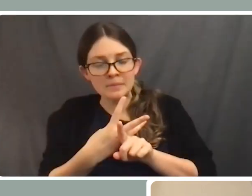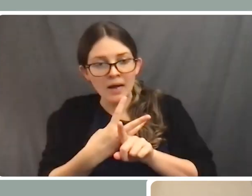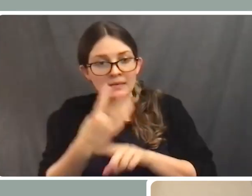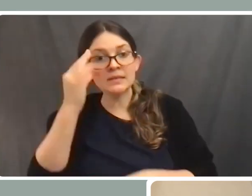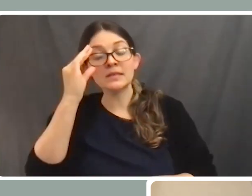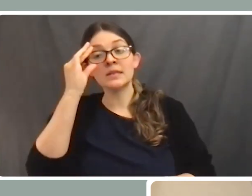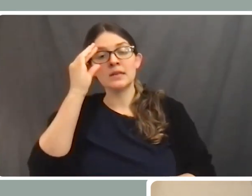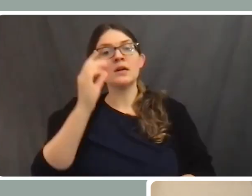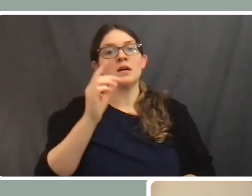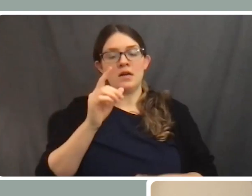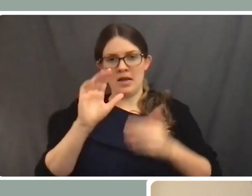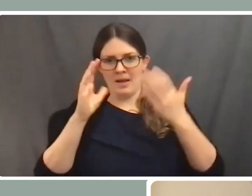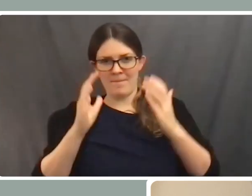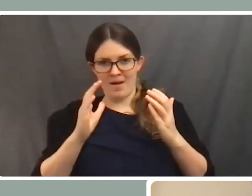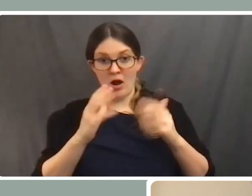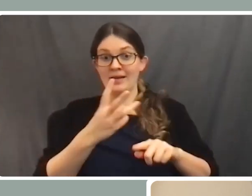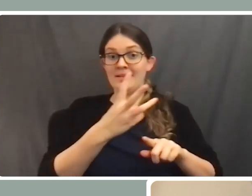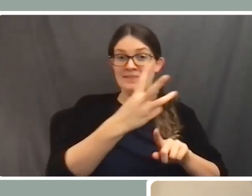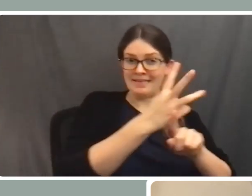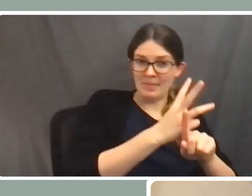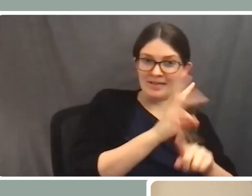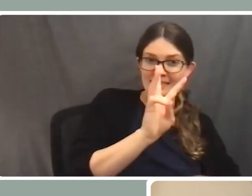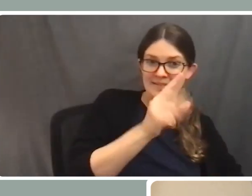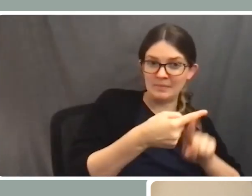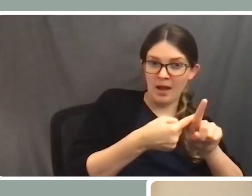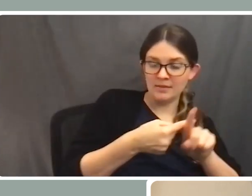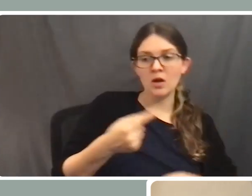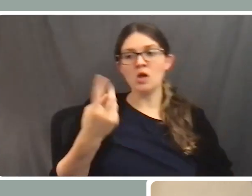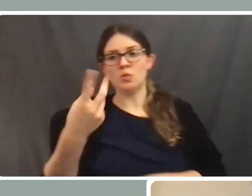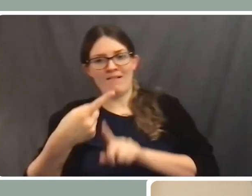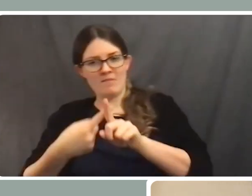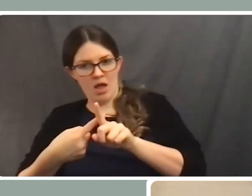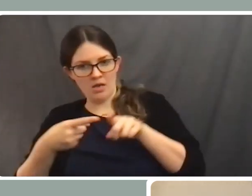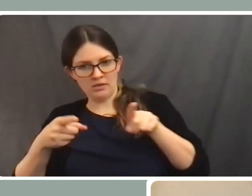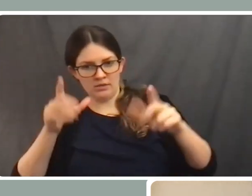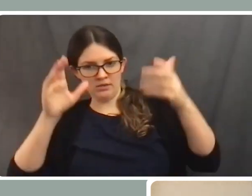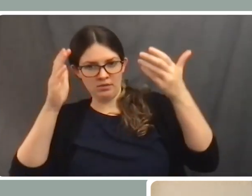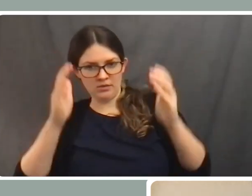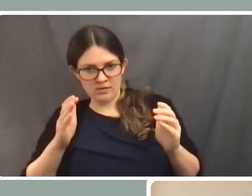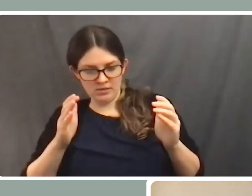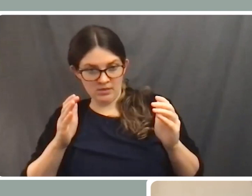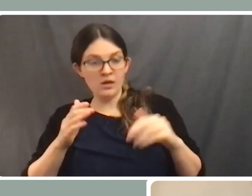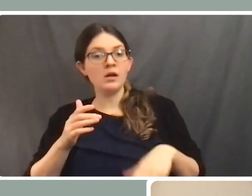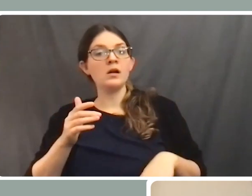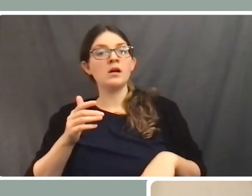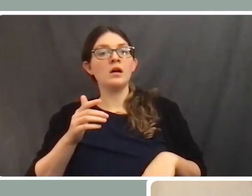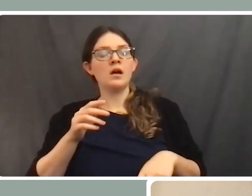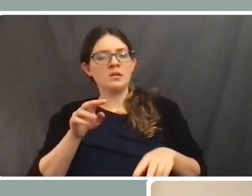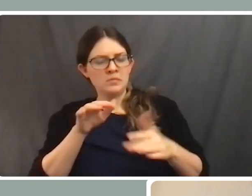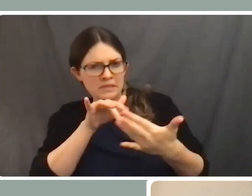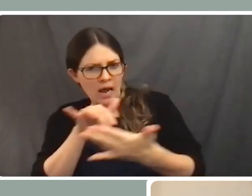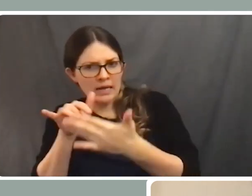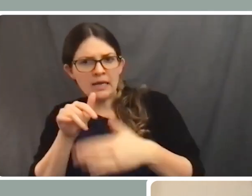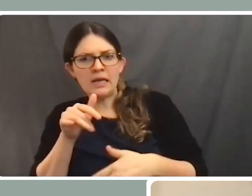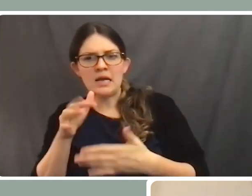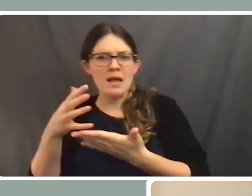been compared to 12, the standard 12 months in many, many different studies. And then those studies have been collected together and the data has been